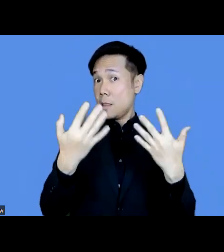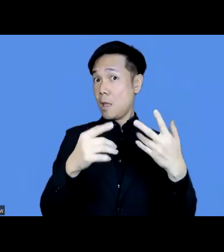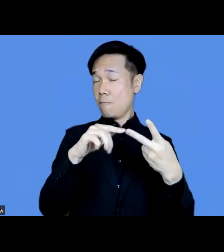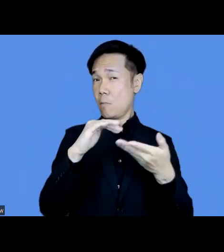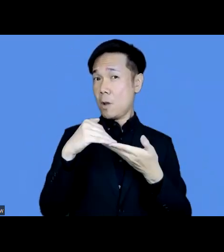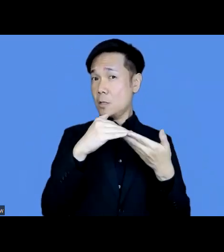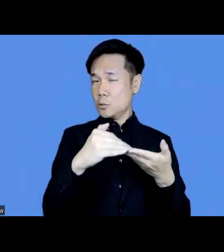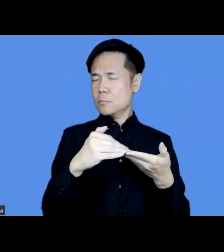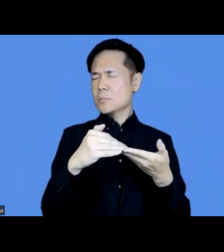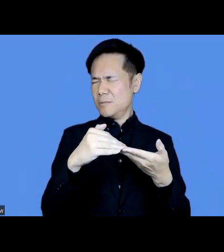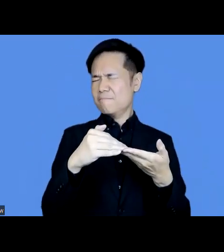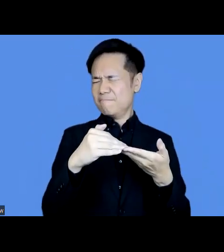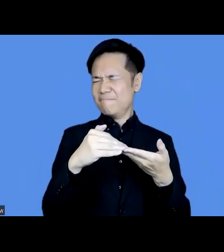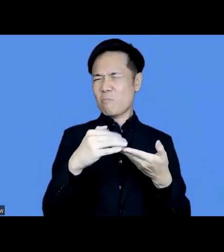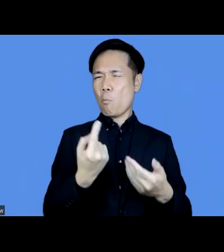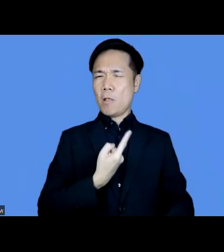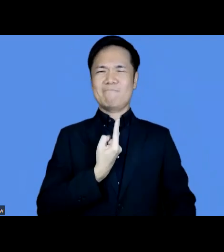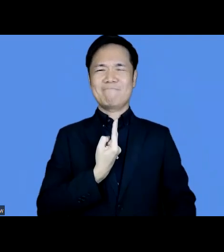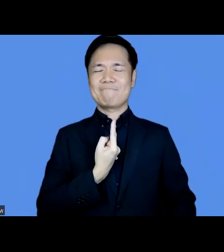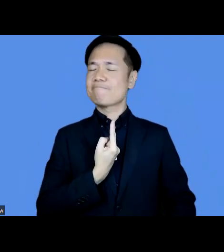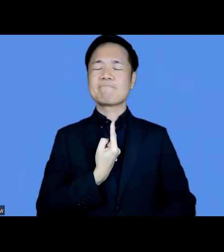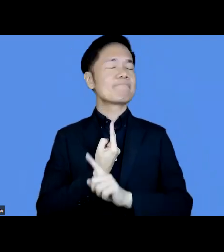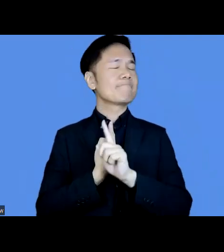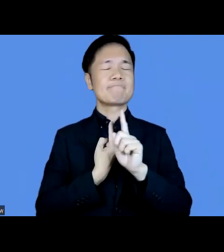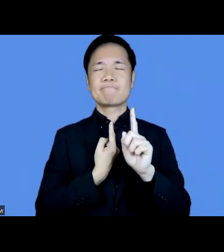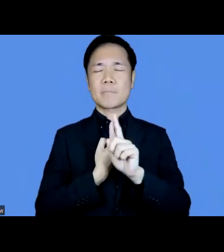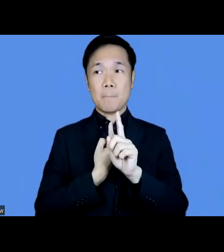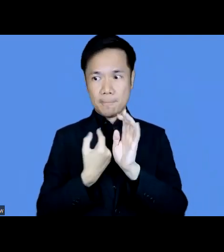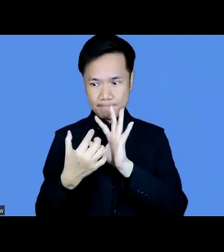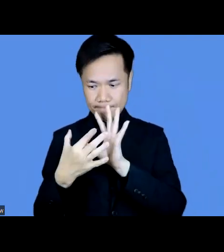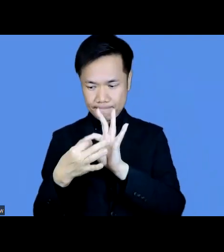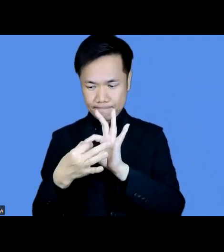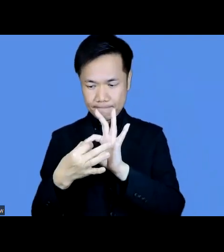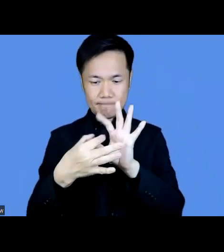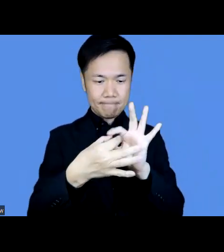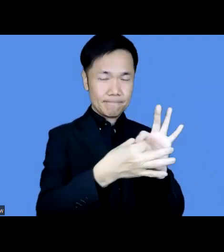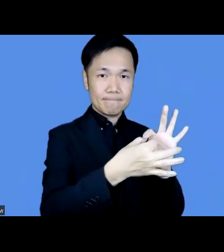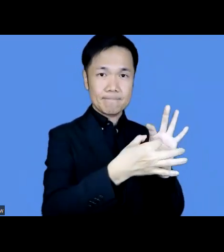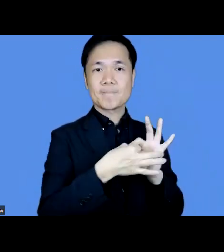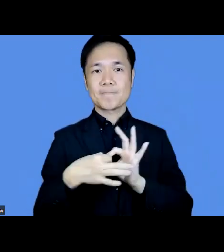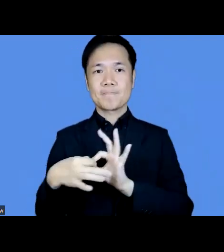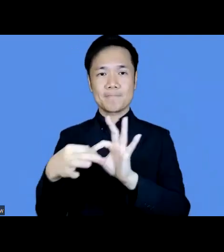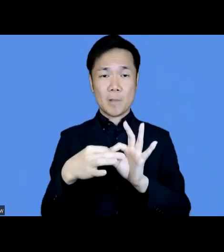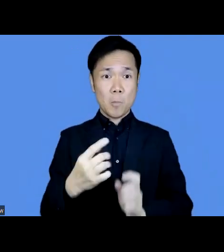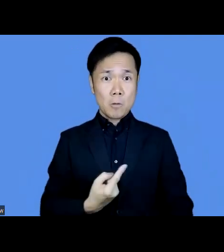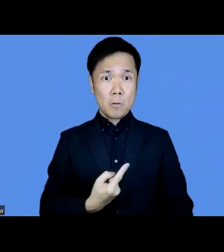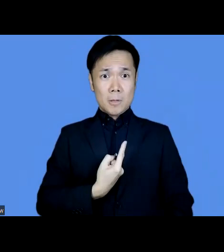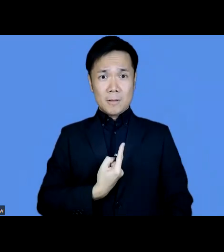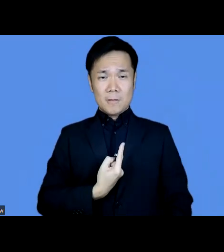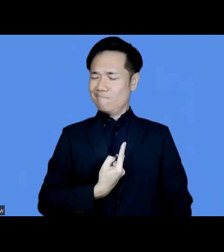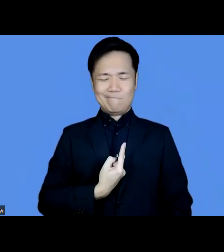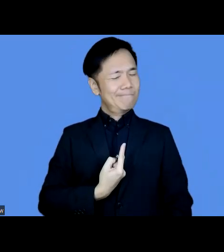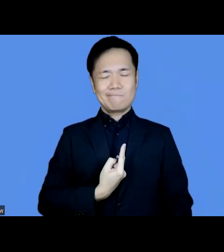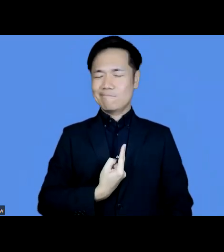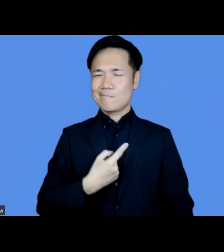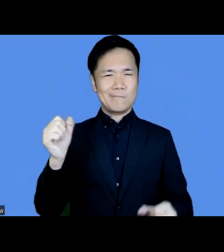key. We cannot do what we are doing regarding disability data without having the great